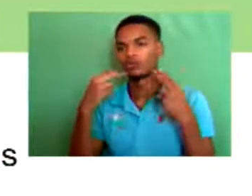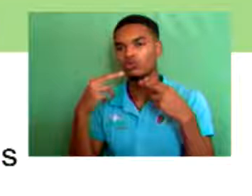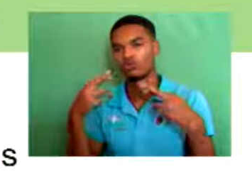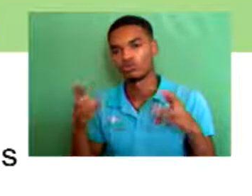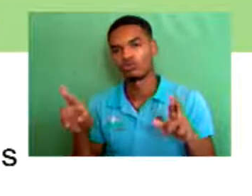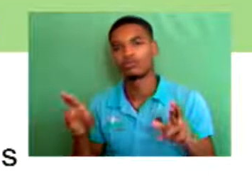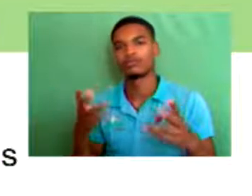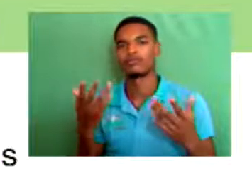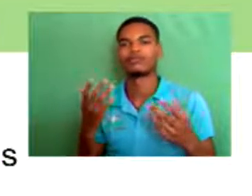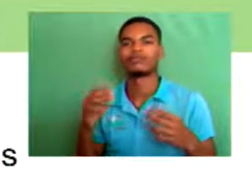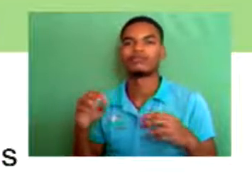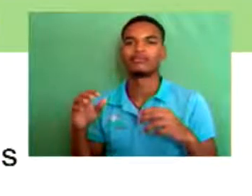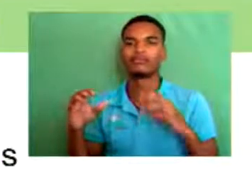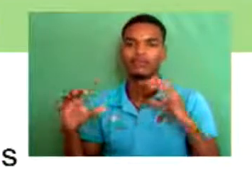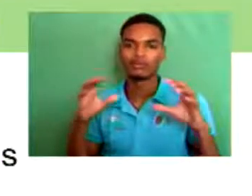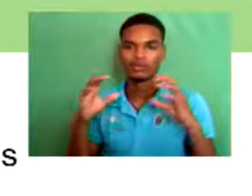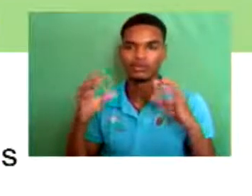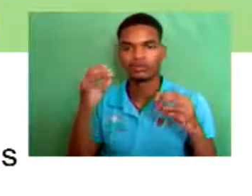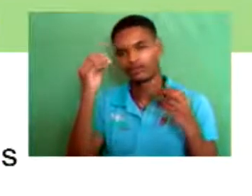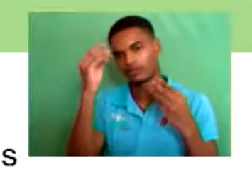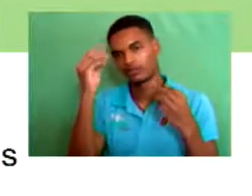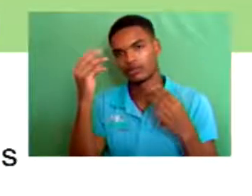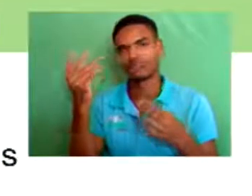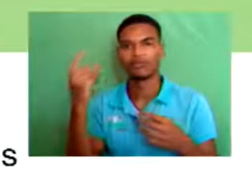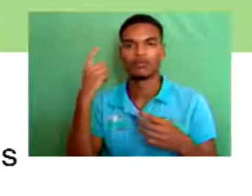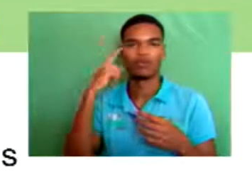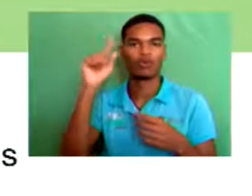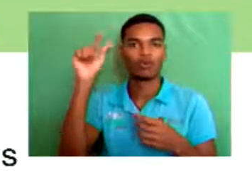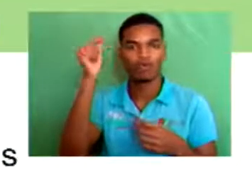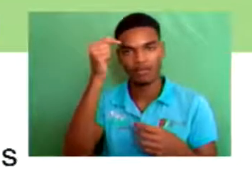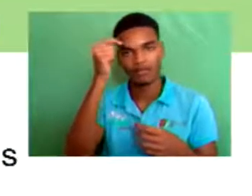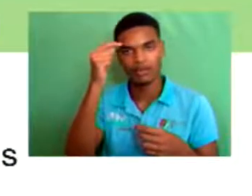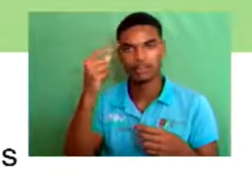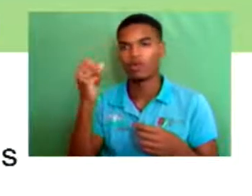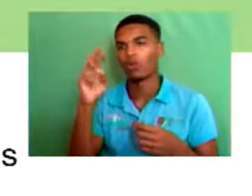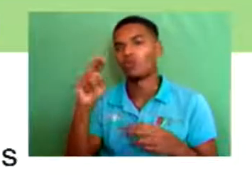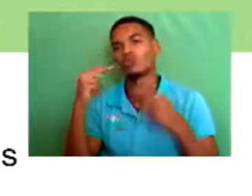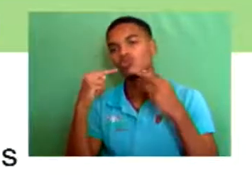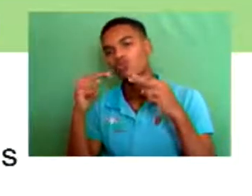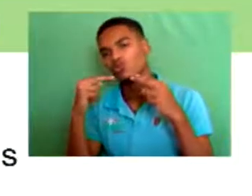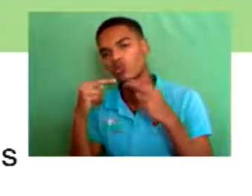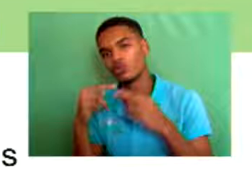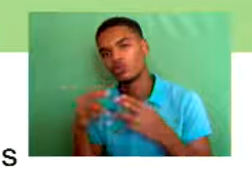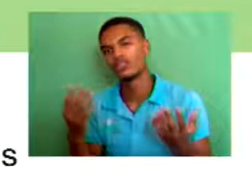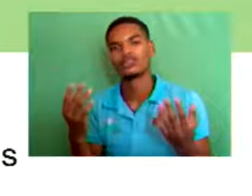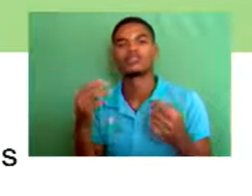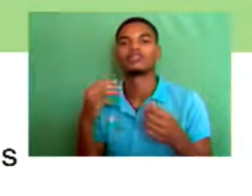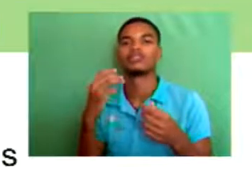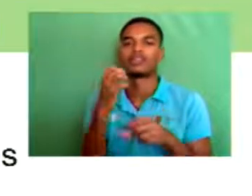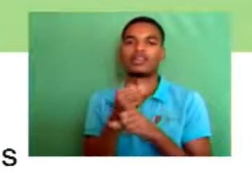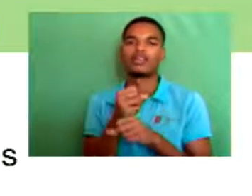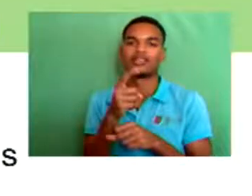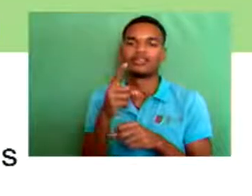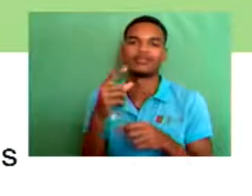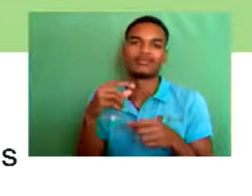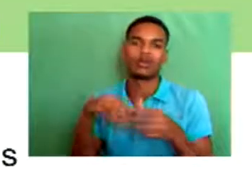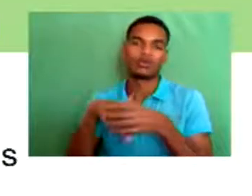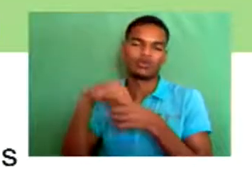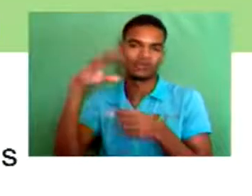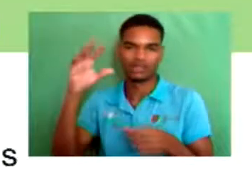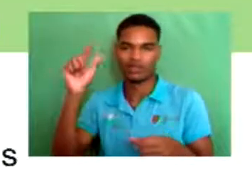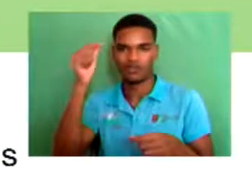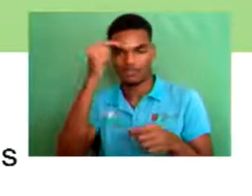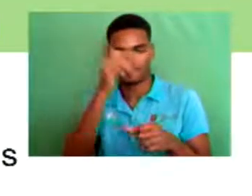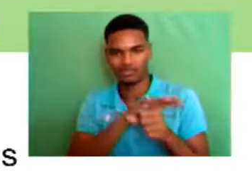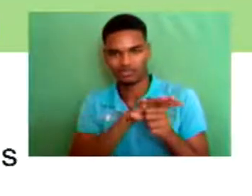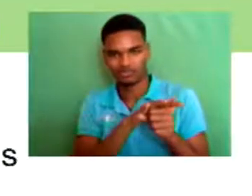vital community information that might come from the government, might come from your newsroom. Okay, we're getting this outside the government area.